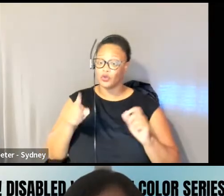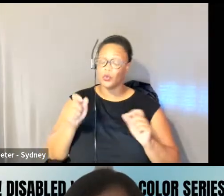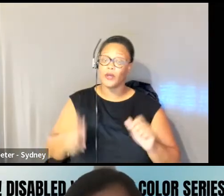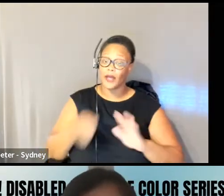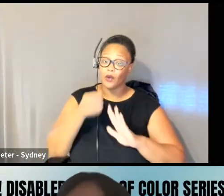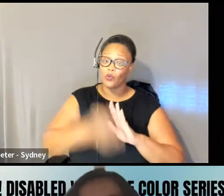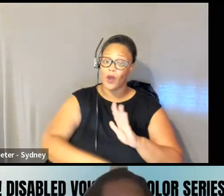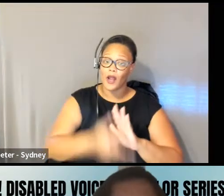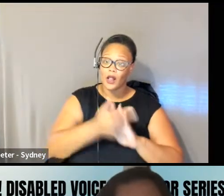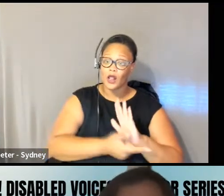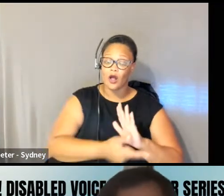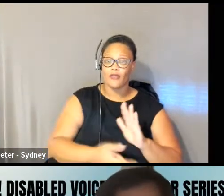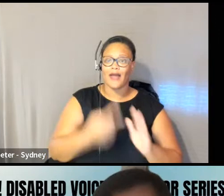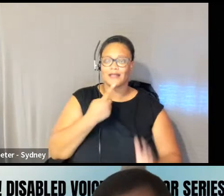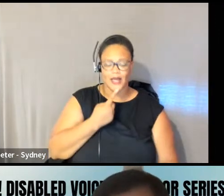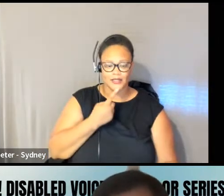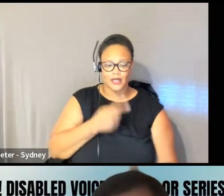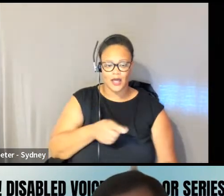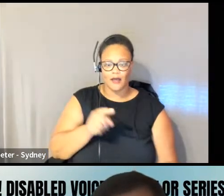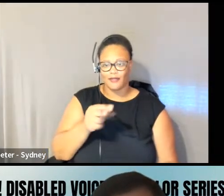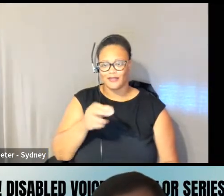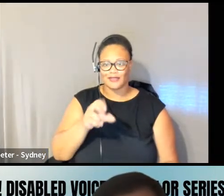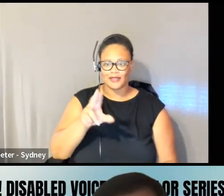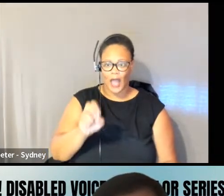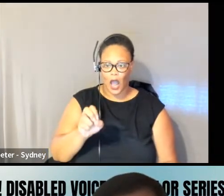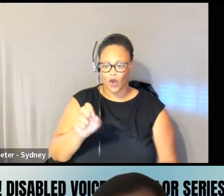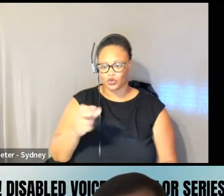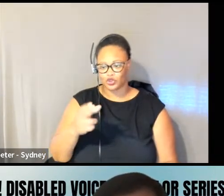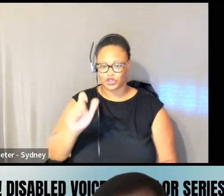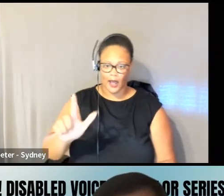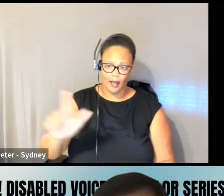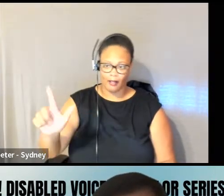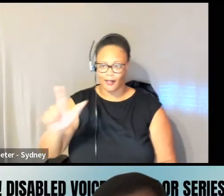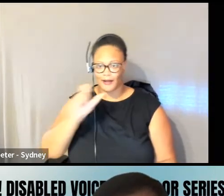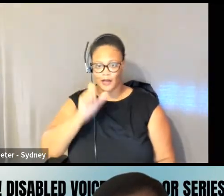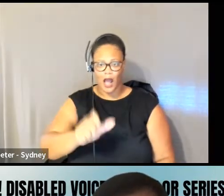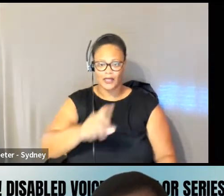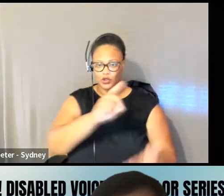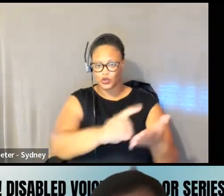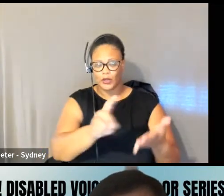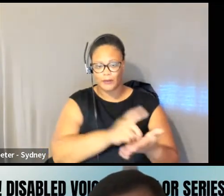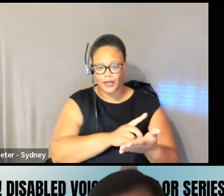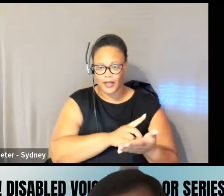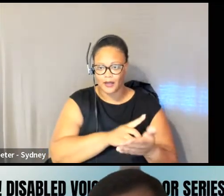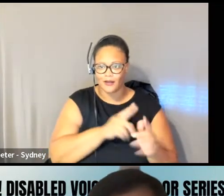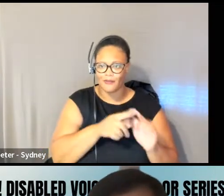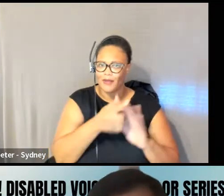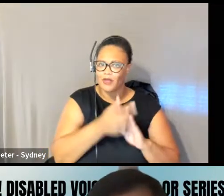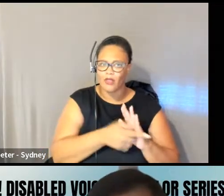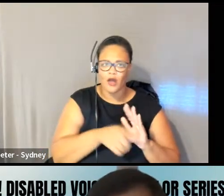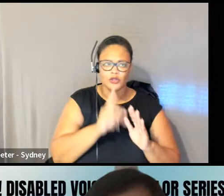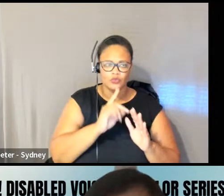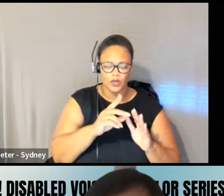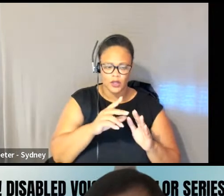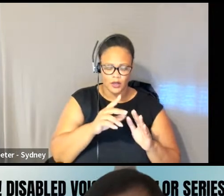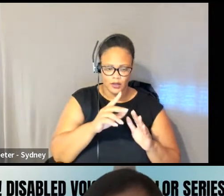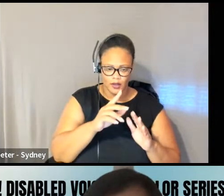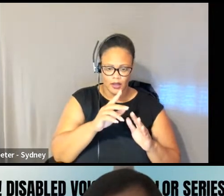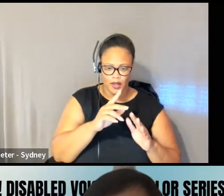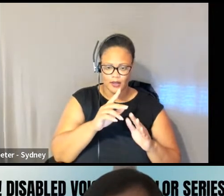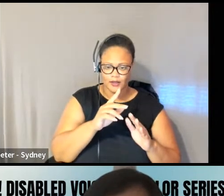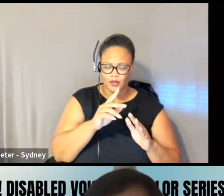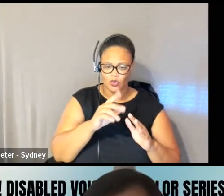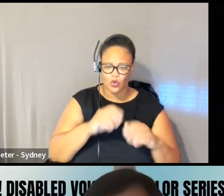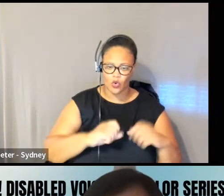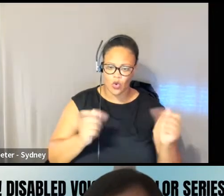"Thou shalt not discriminate," right? But that the law is this really cold and inflexible thing, and